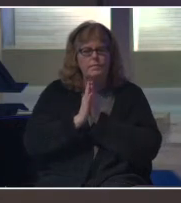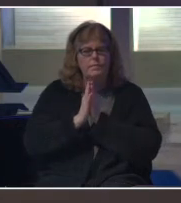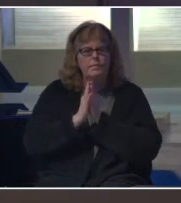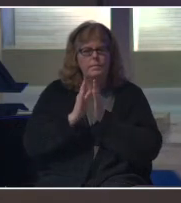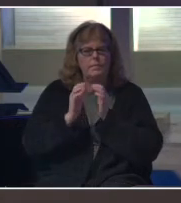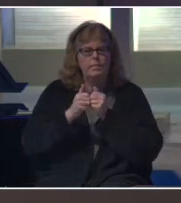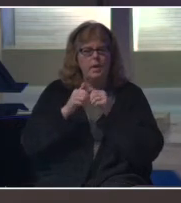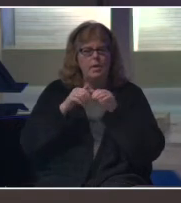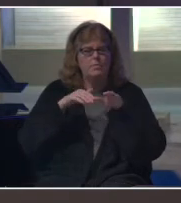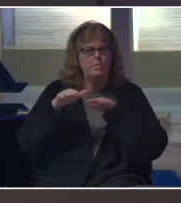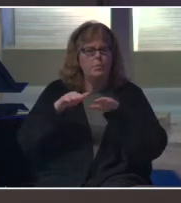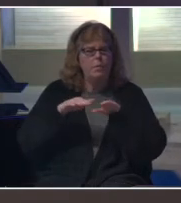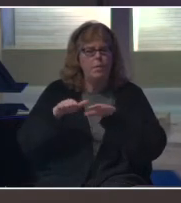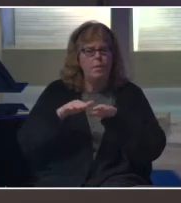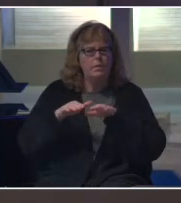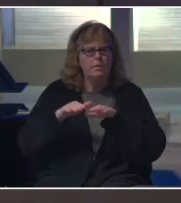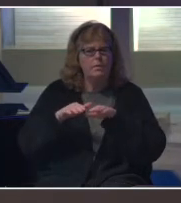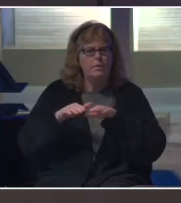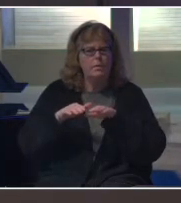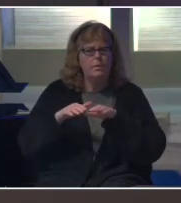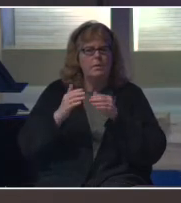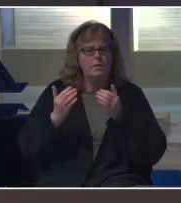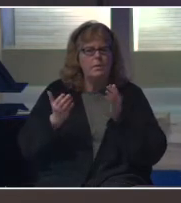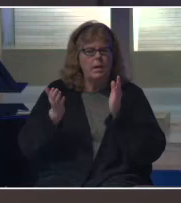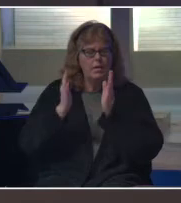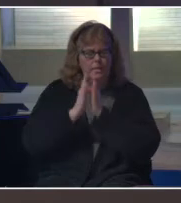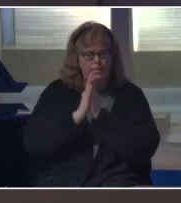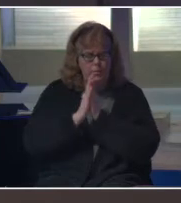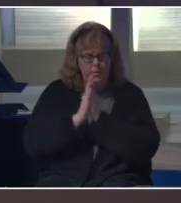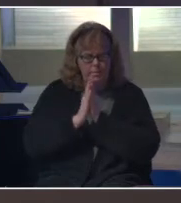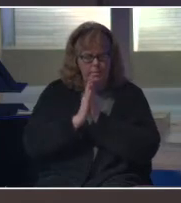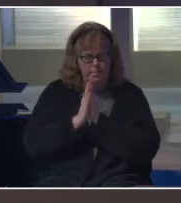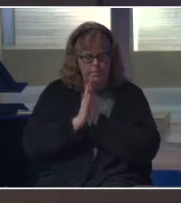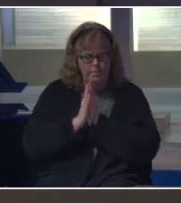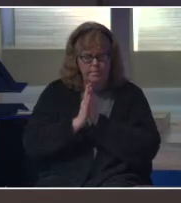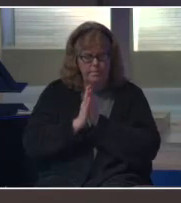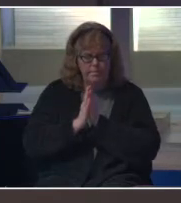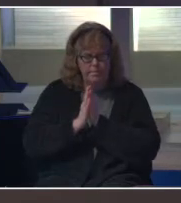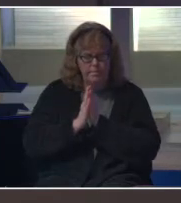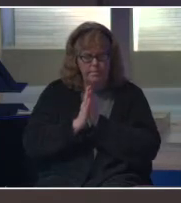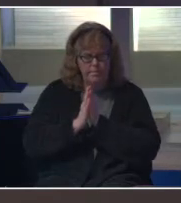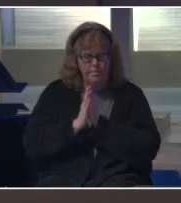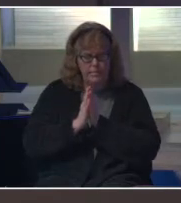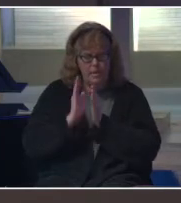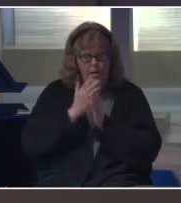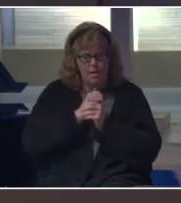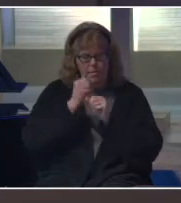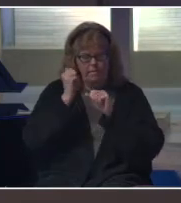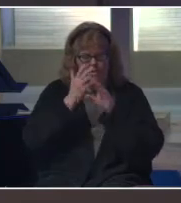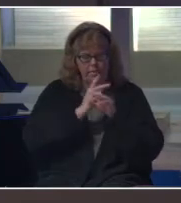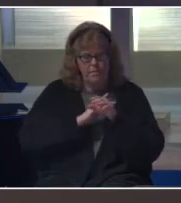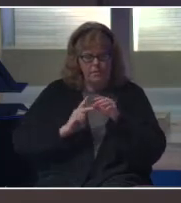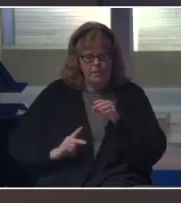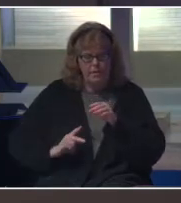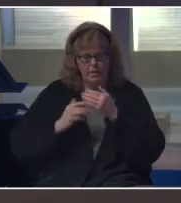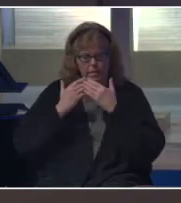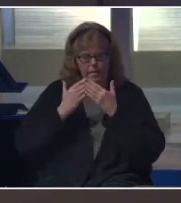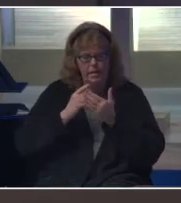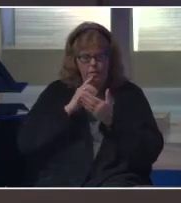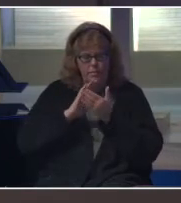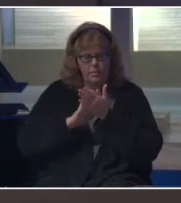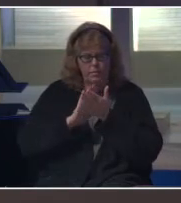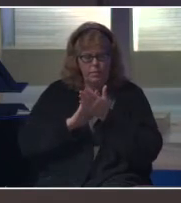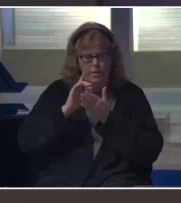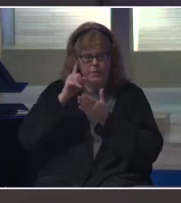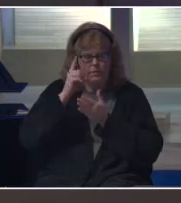and how to walk. And if you would you join me in prayer? Avinu Malkeinu, our Father and our King, we thank you and praise you